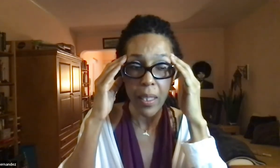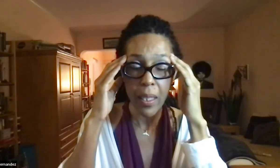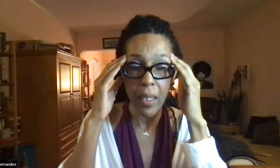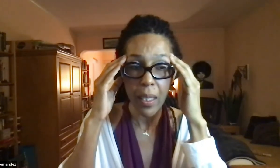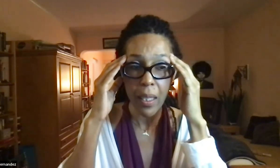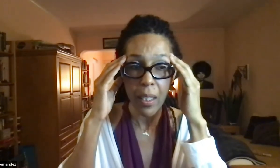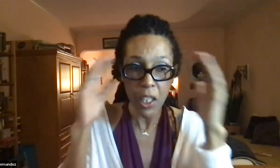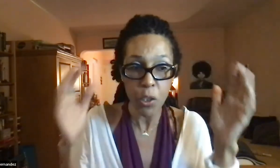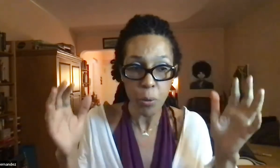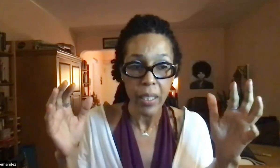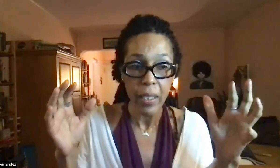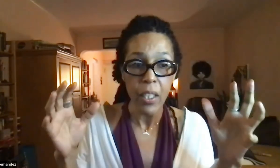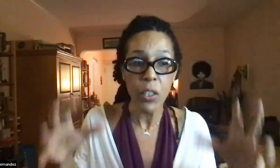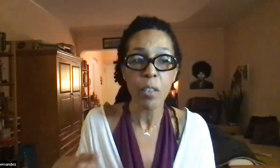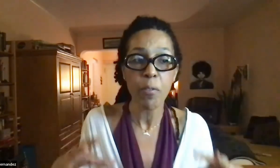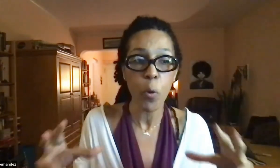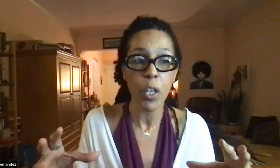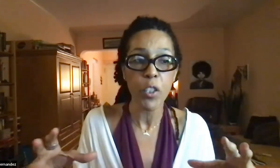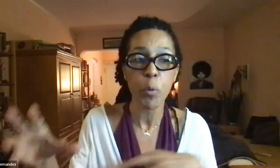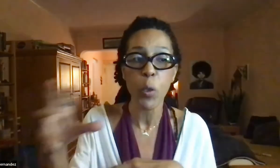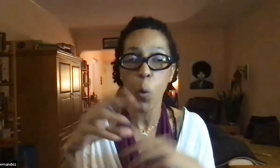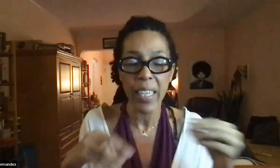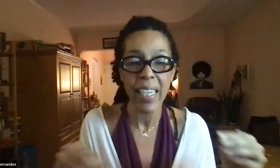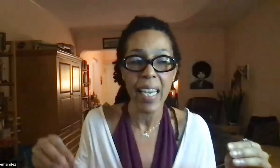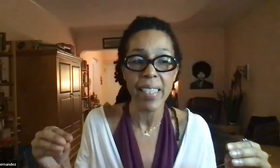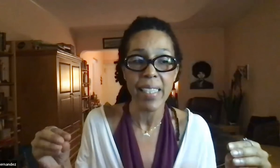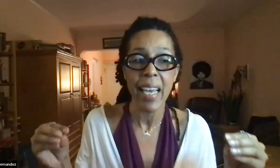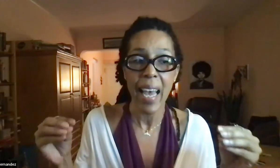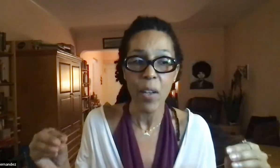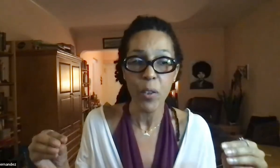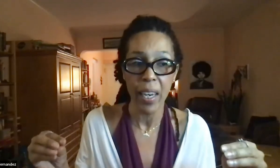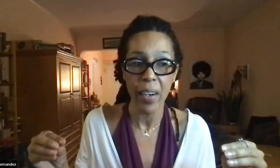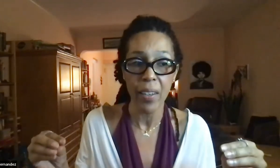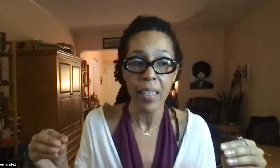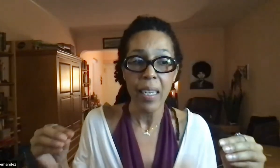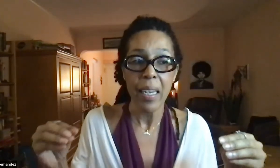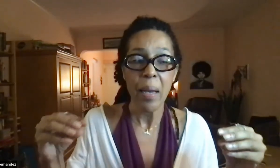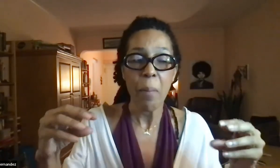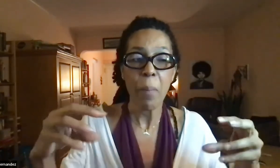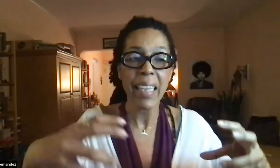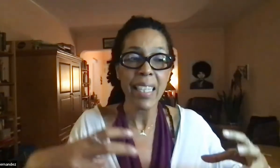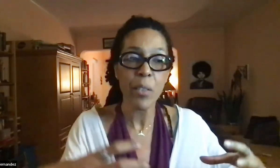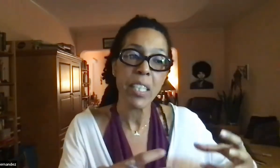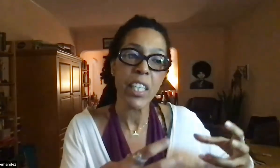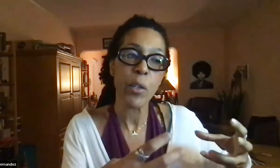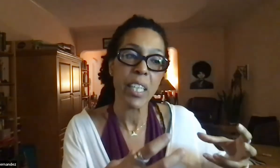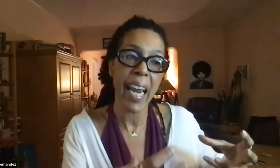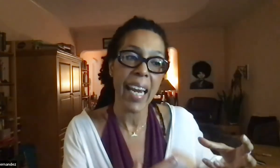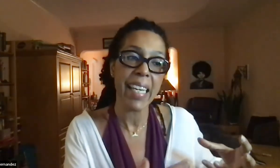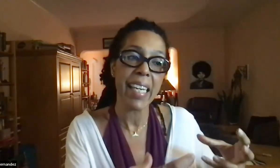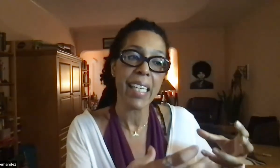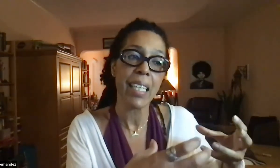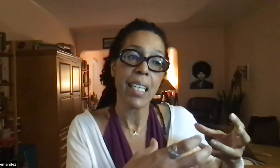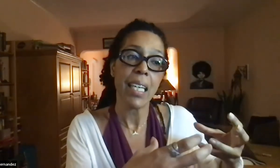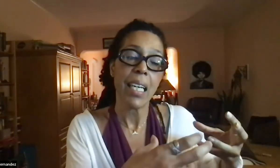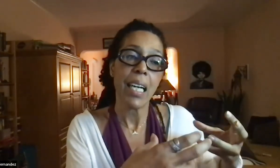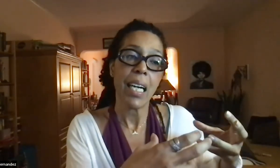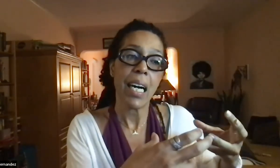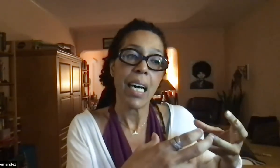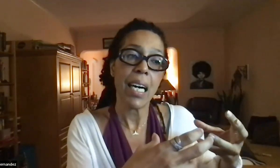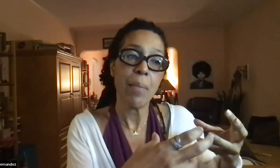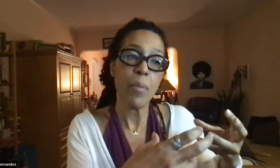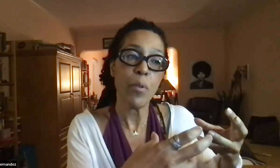the country could afford to reorganize healthcare by literally creating